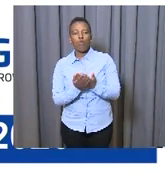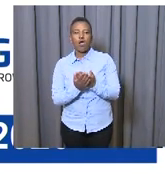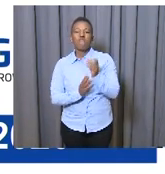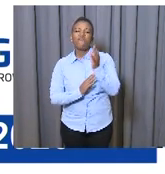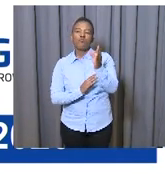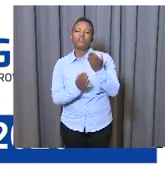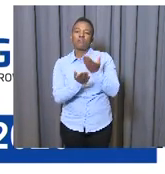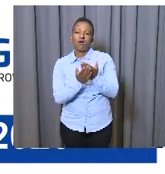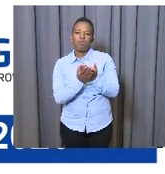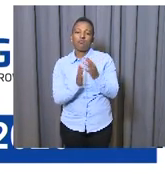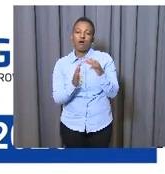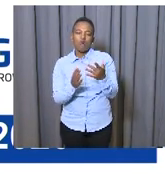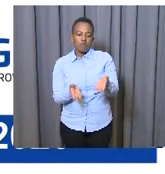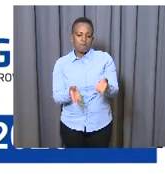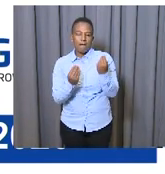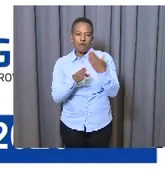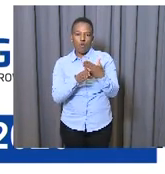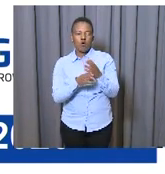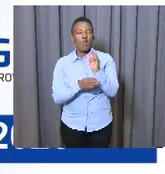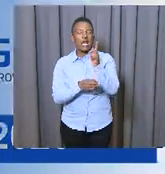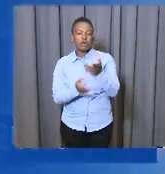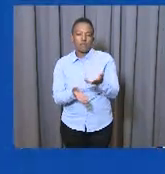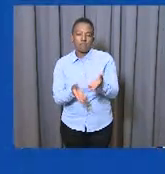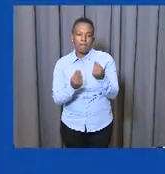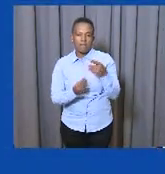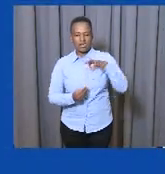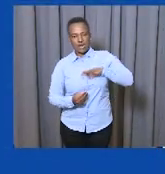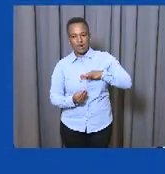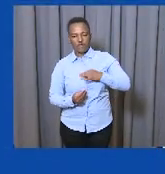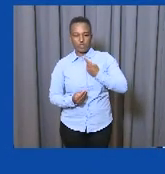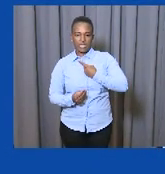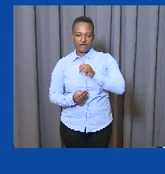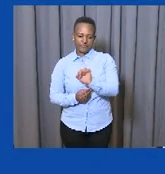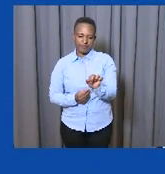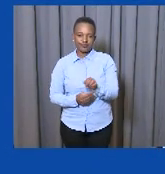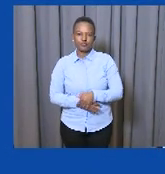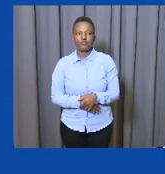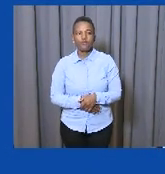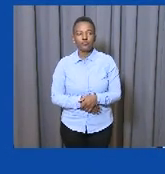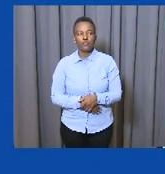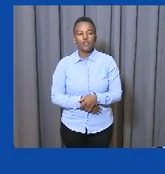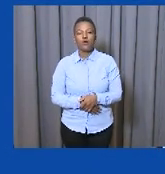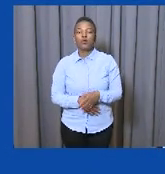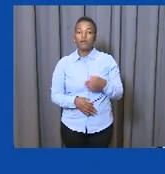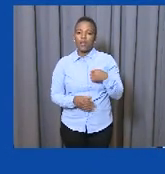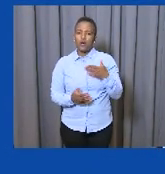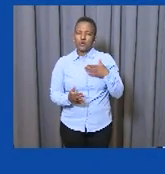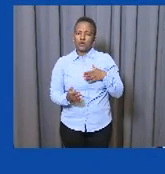or their ability to be able to earn incomes for themselves. I want to conclude with